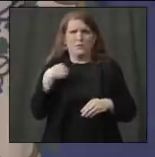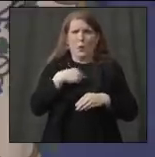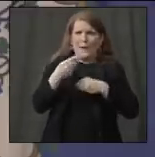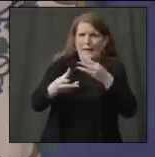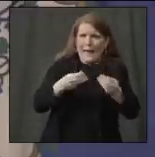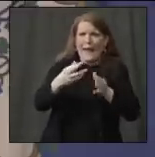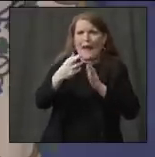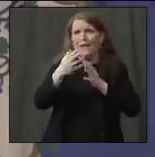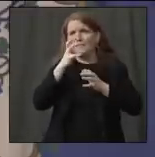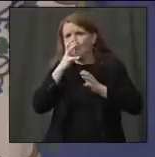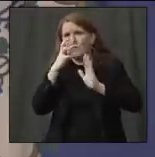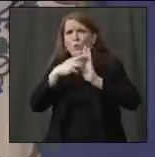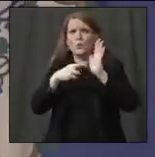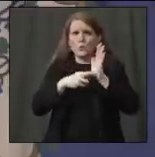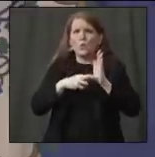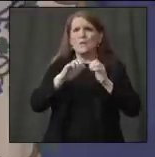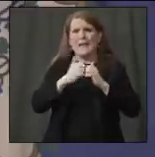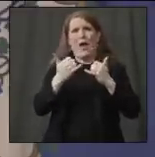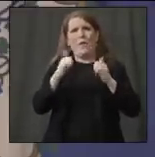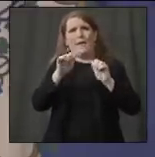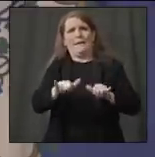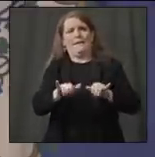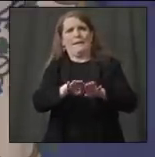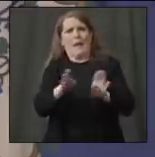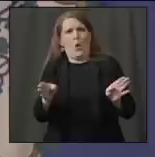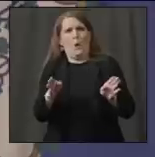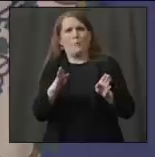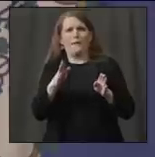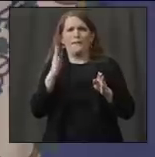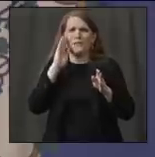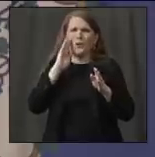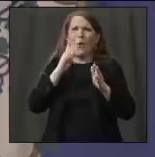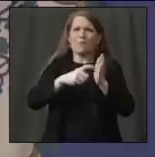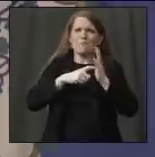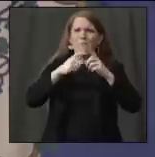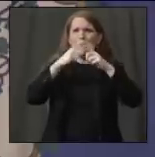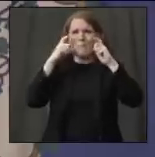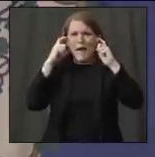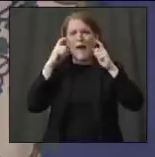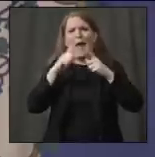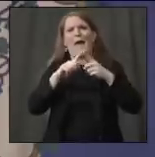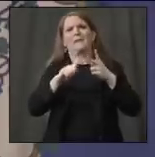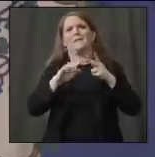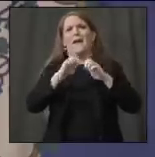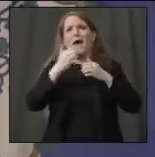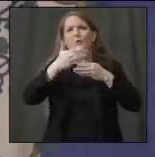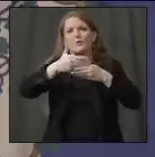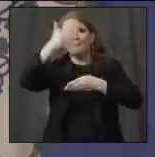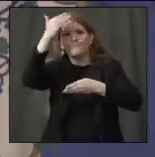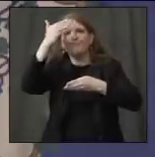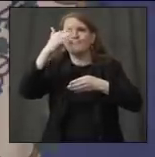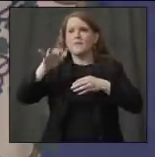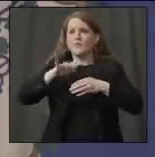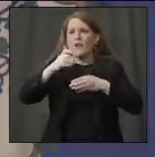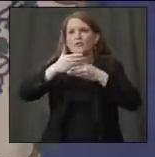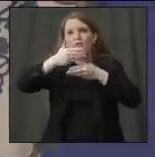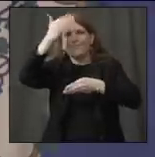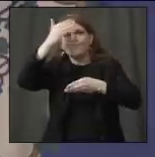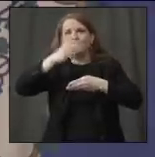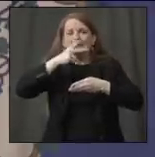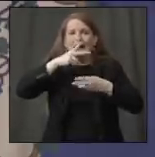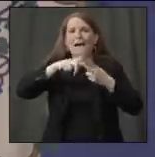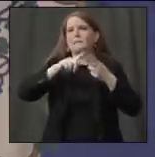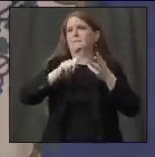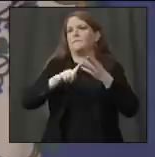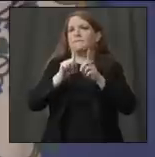of masks, in terms of social distancing, in terms of 6 feet at the cash register and the such. And we're going to do everything we can to